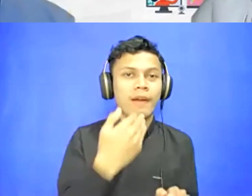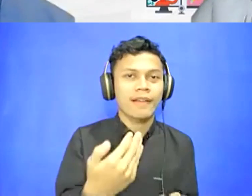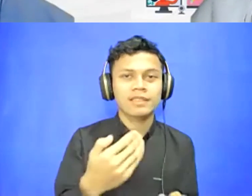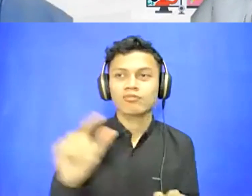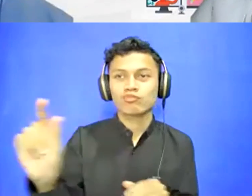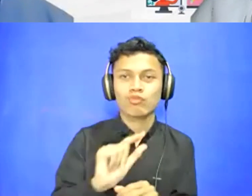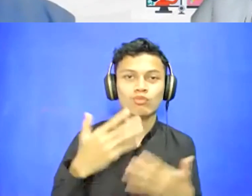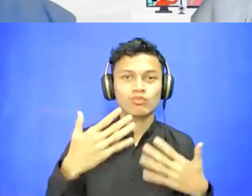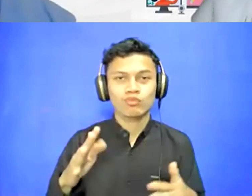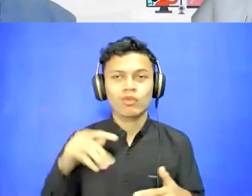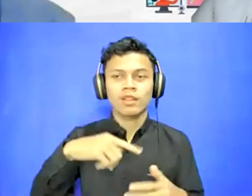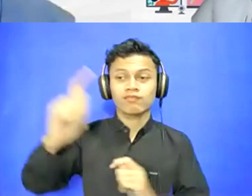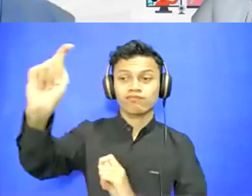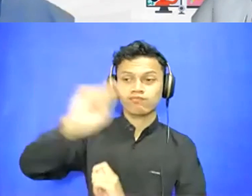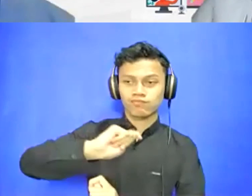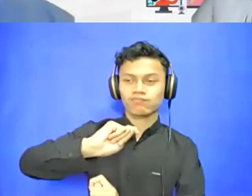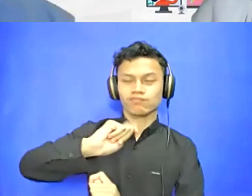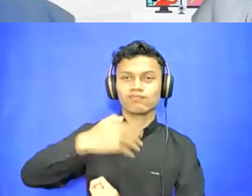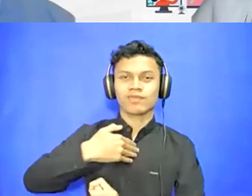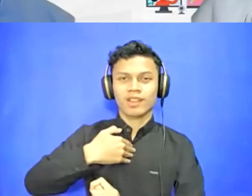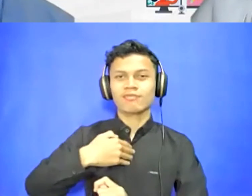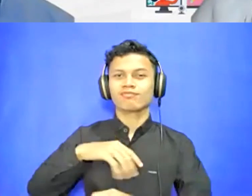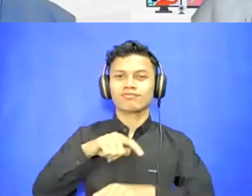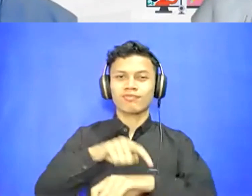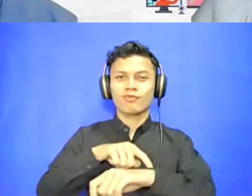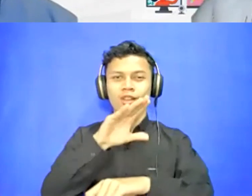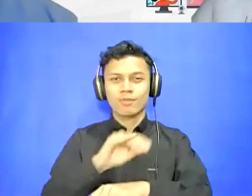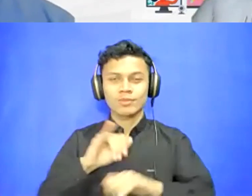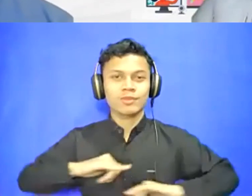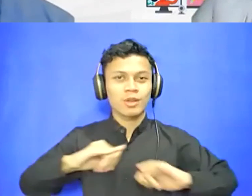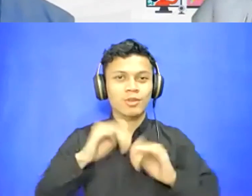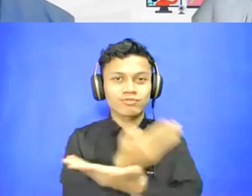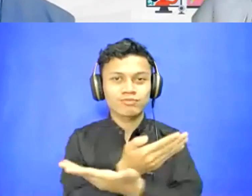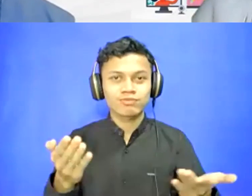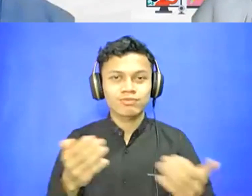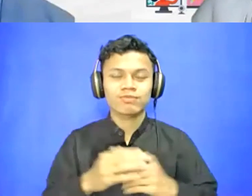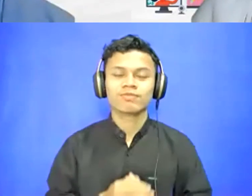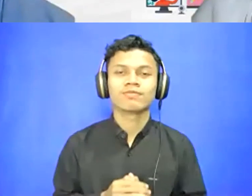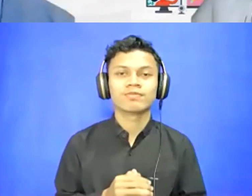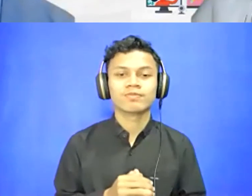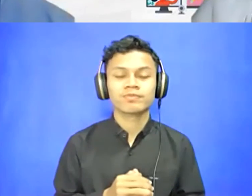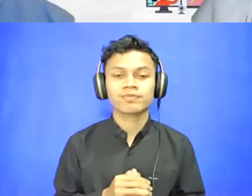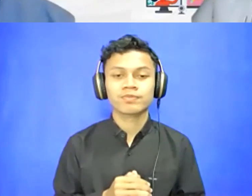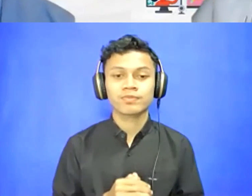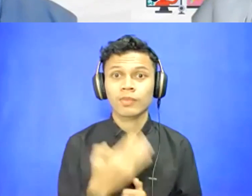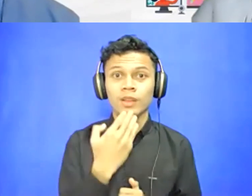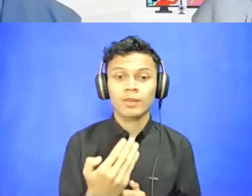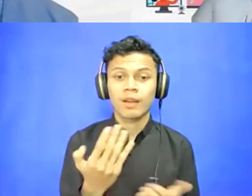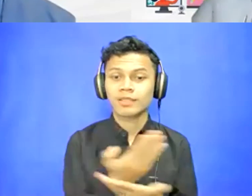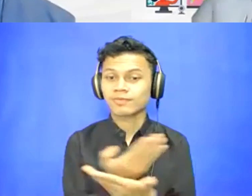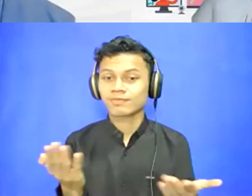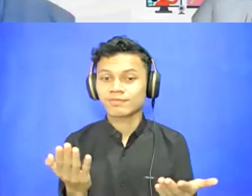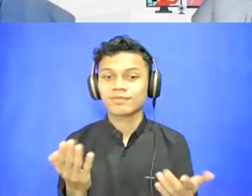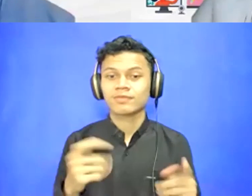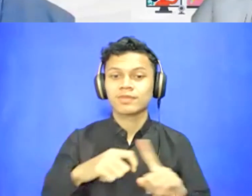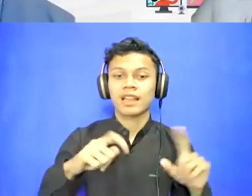spend this time with you. I want to thank you for the very important work you do on behalf of children and families. This is obviously